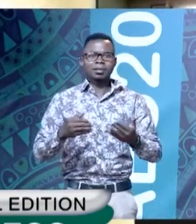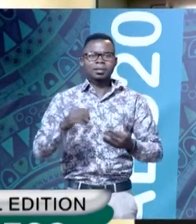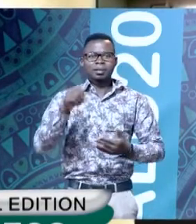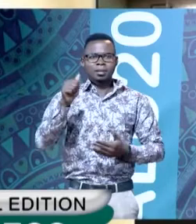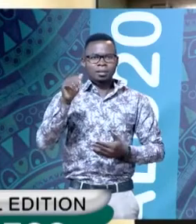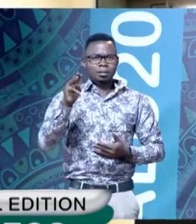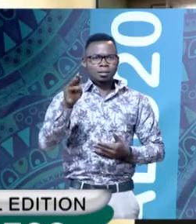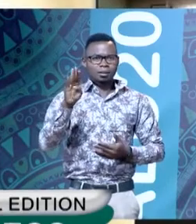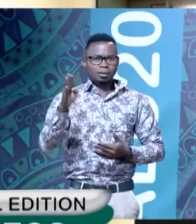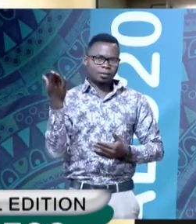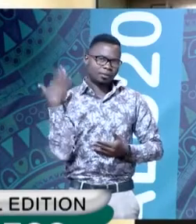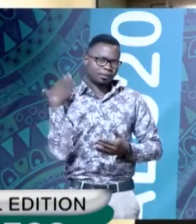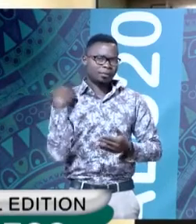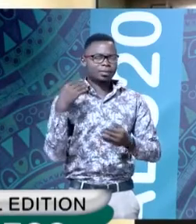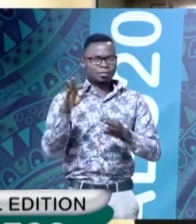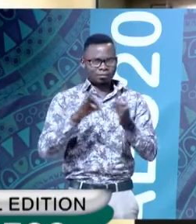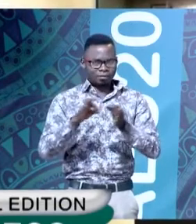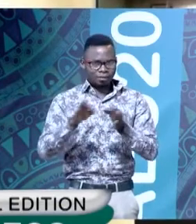ambassadors. One is